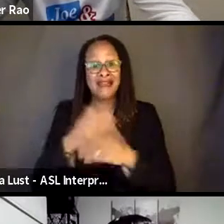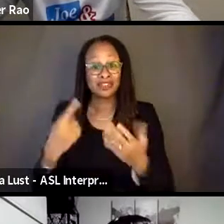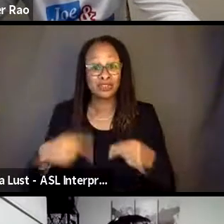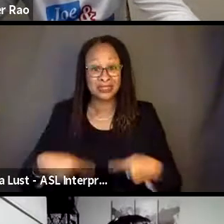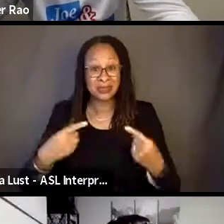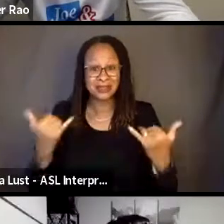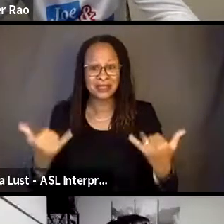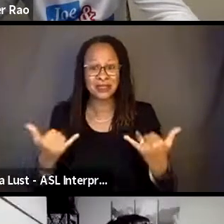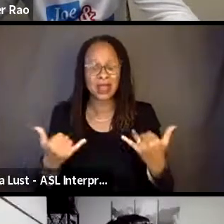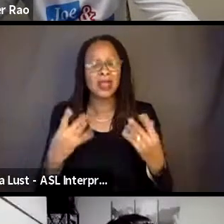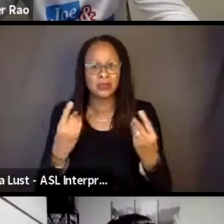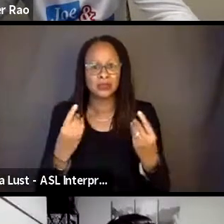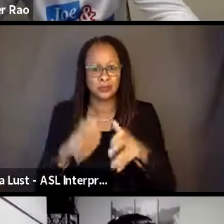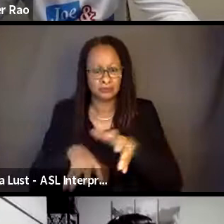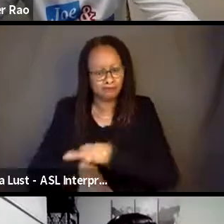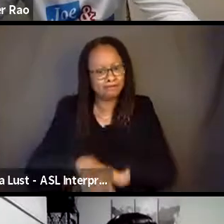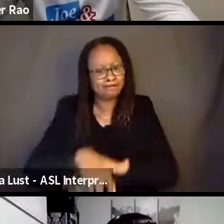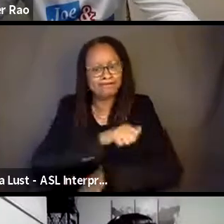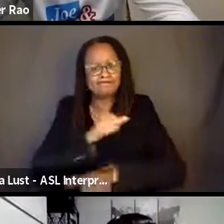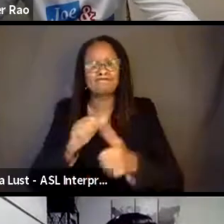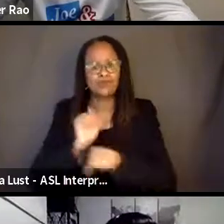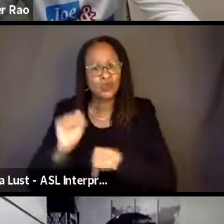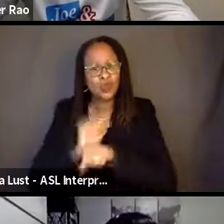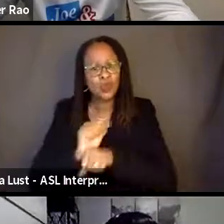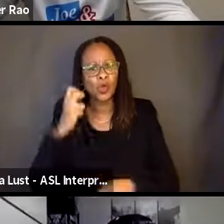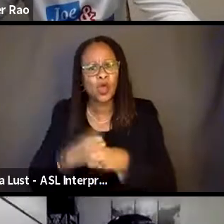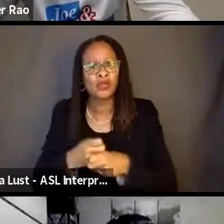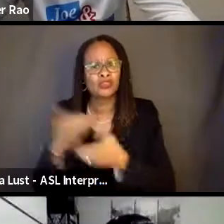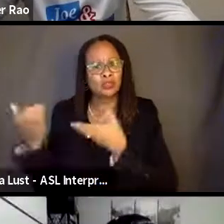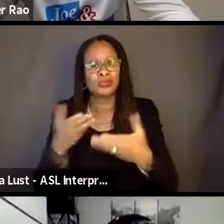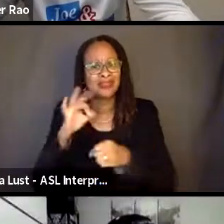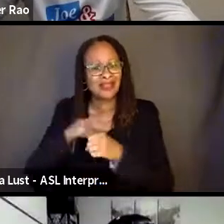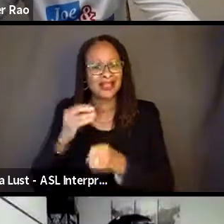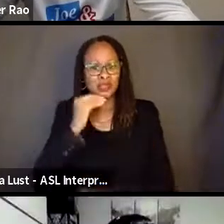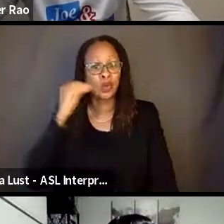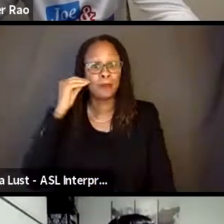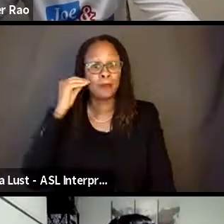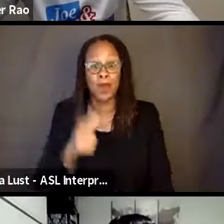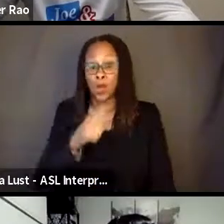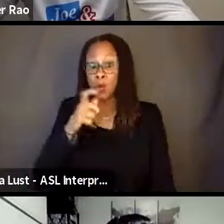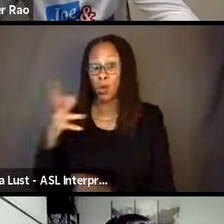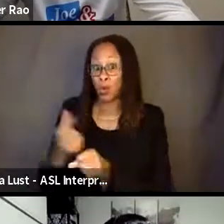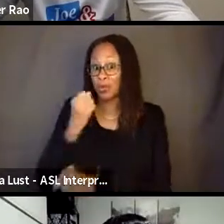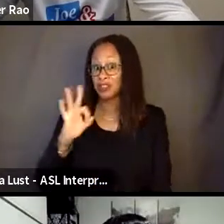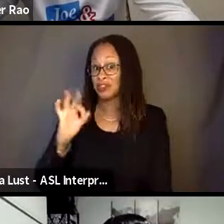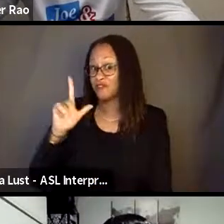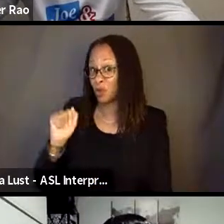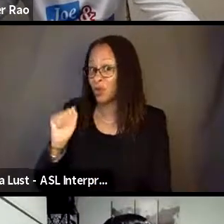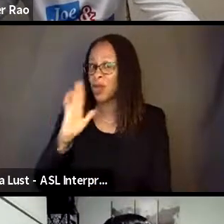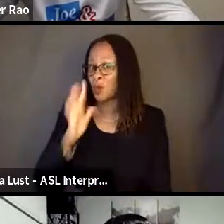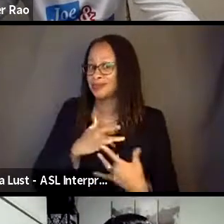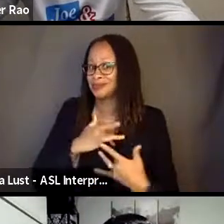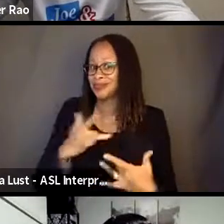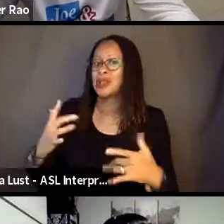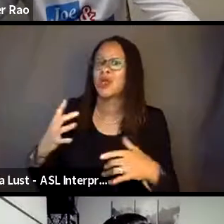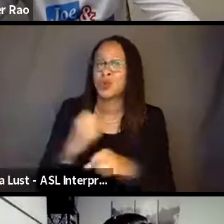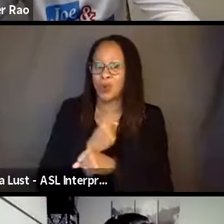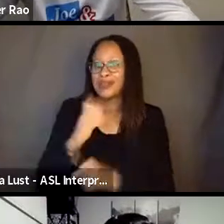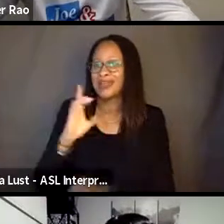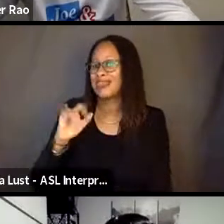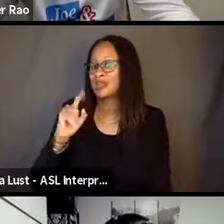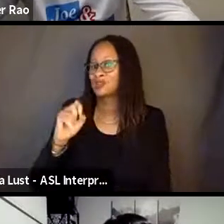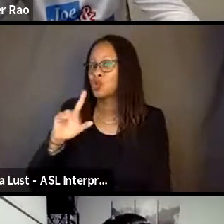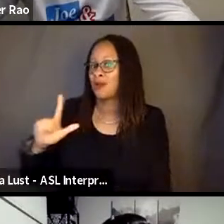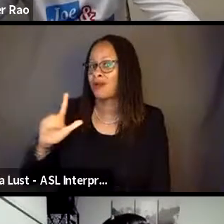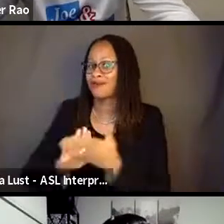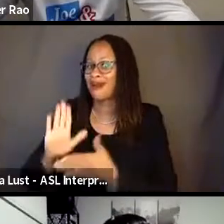we possibly can to bring this election home. Whoever wins Florida will likely win the Electoral College